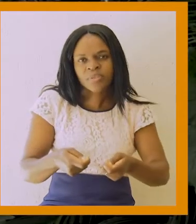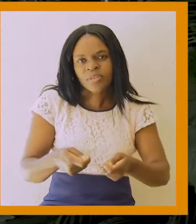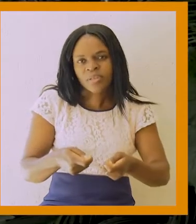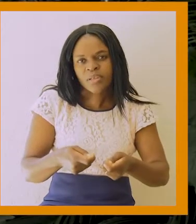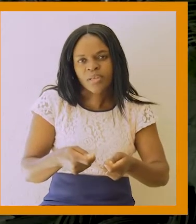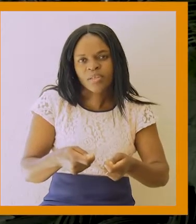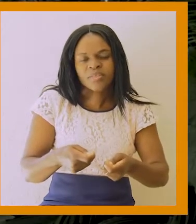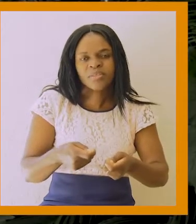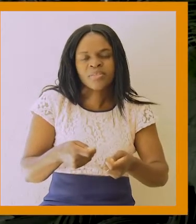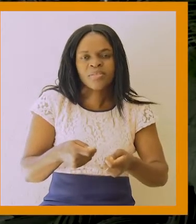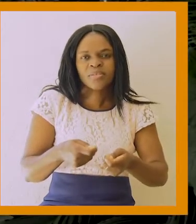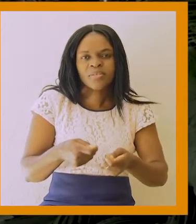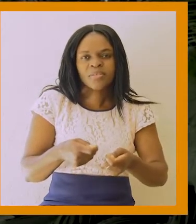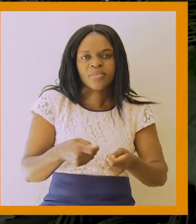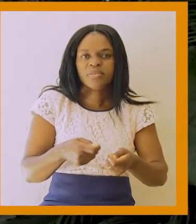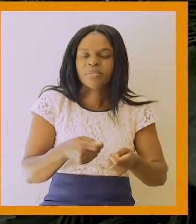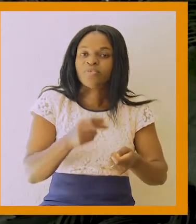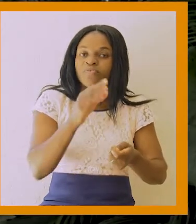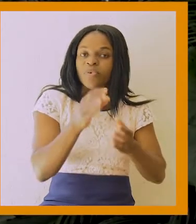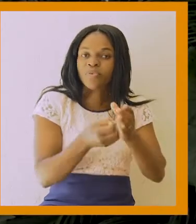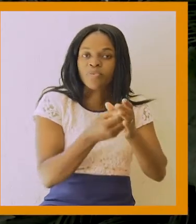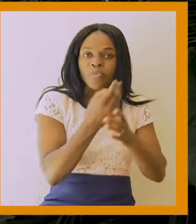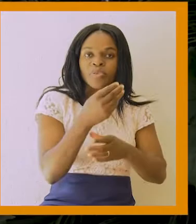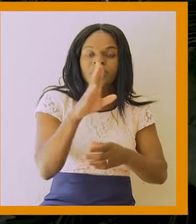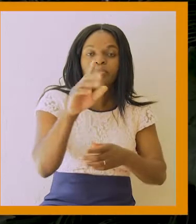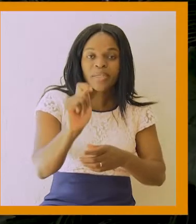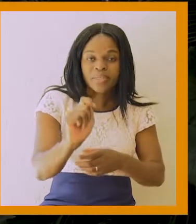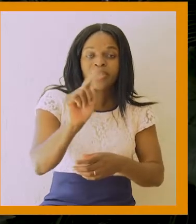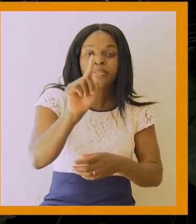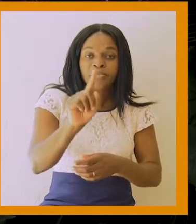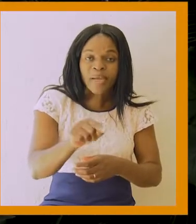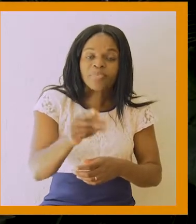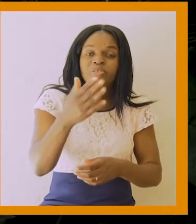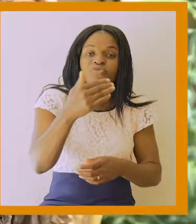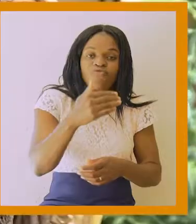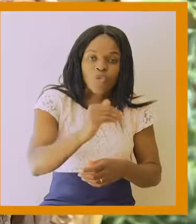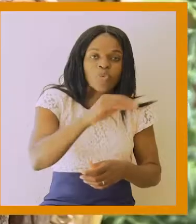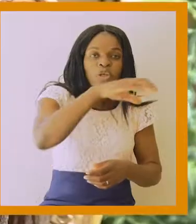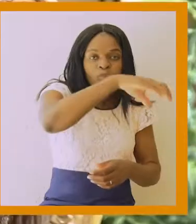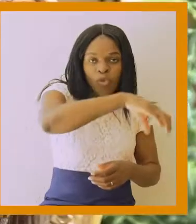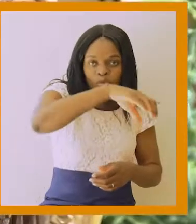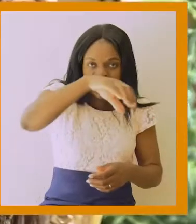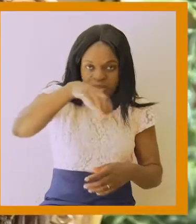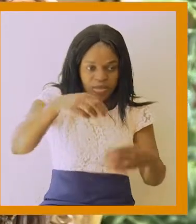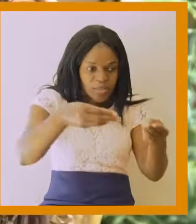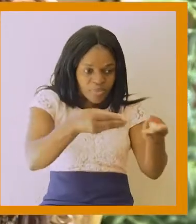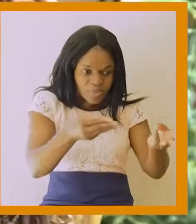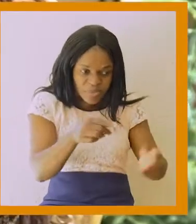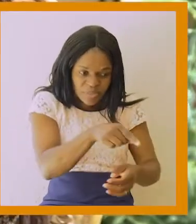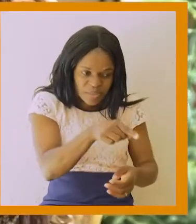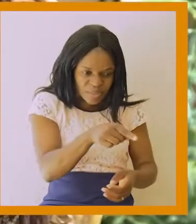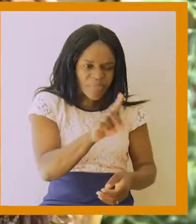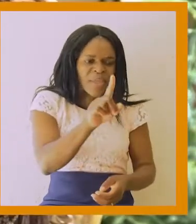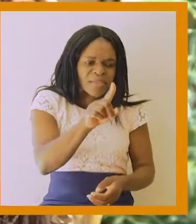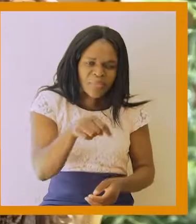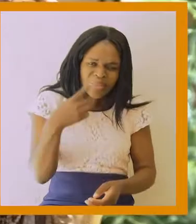bring in terms of development, but it should come from the society, from the community. The community should see